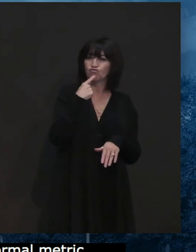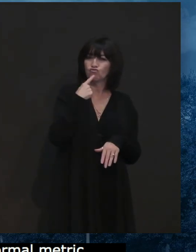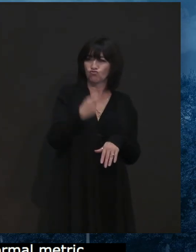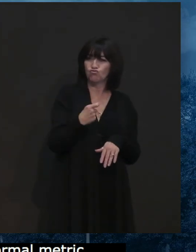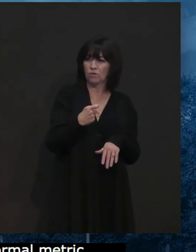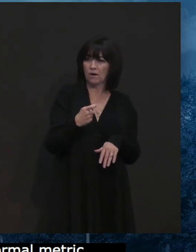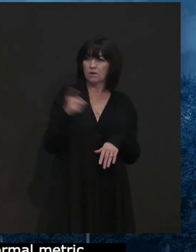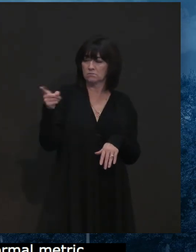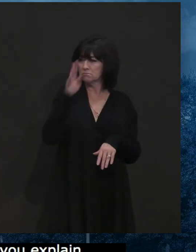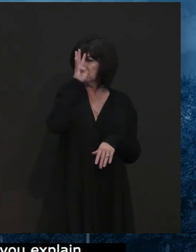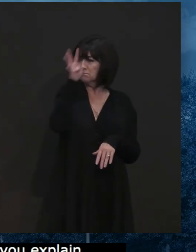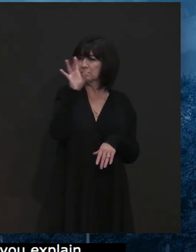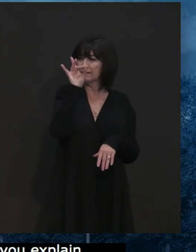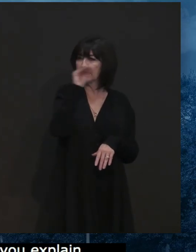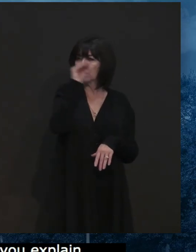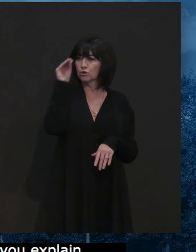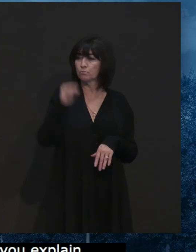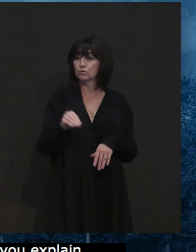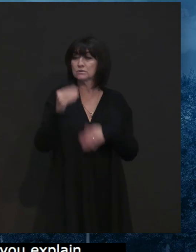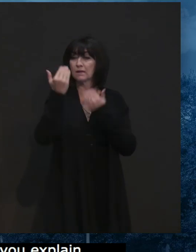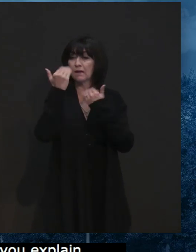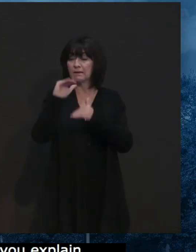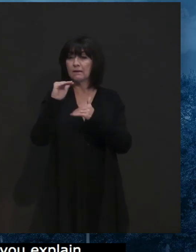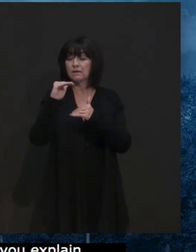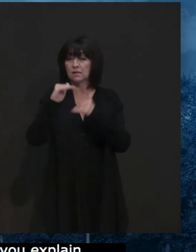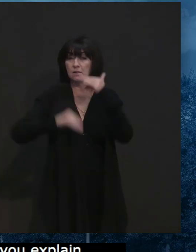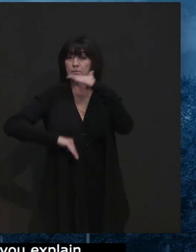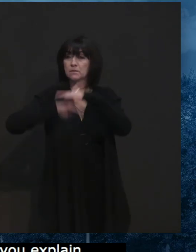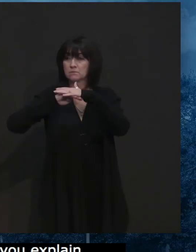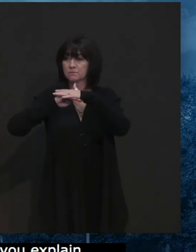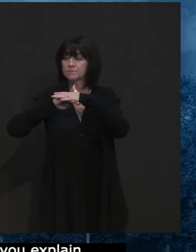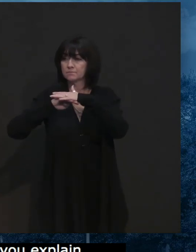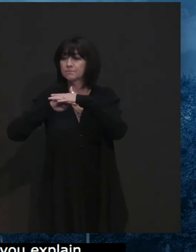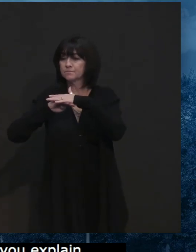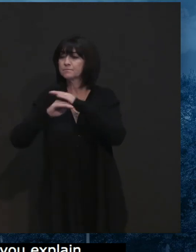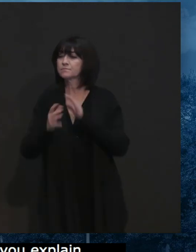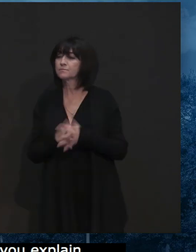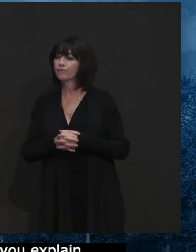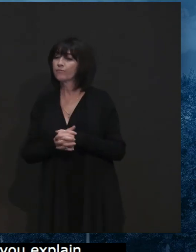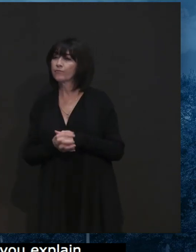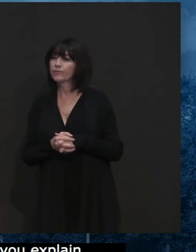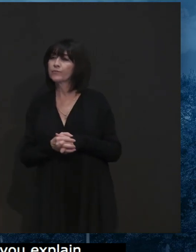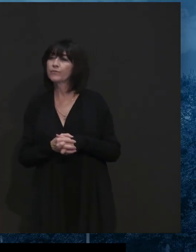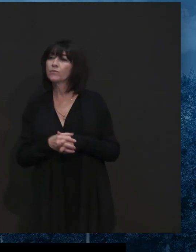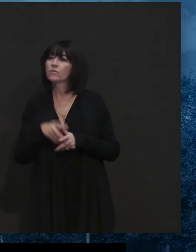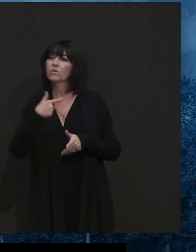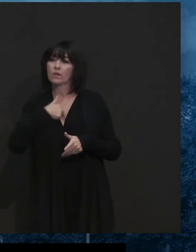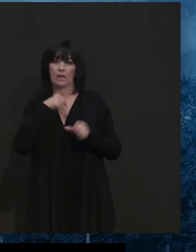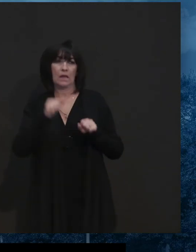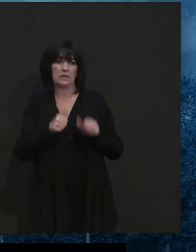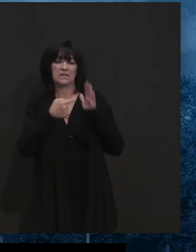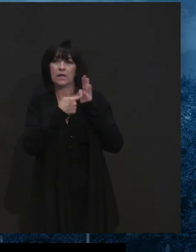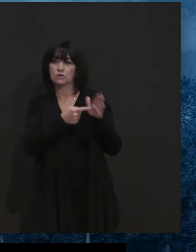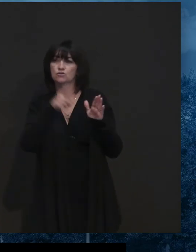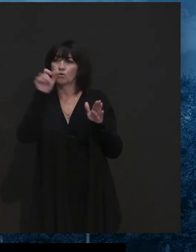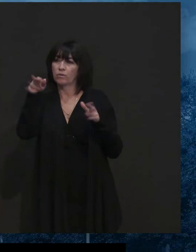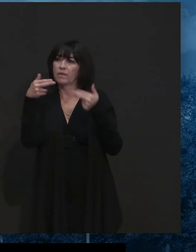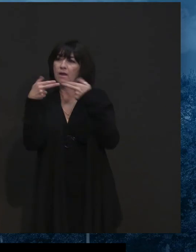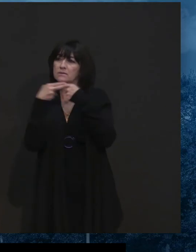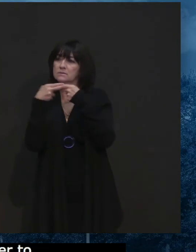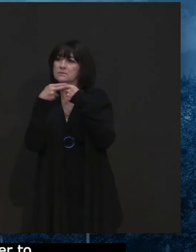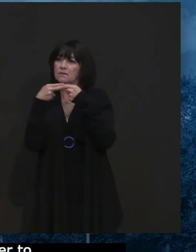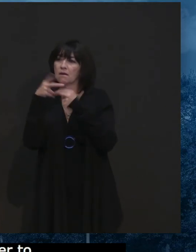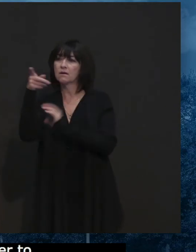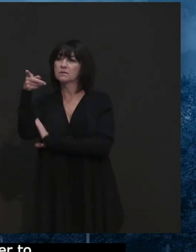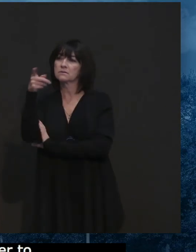threshold? Yes, I'm going to turn it over to Dr. Rattay, but just we can show one of the slides earlier that